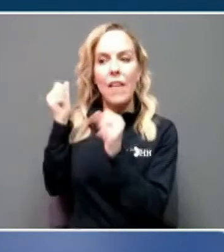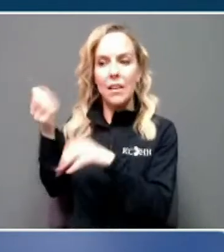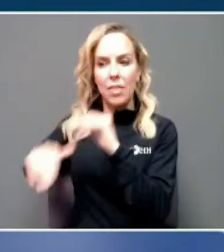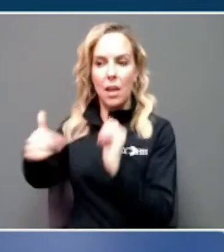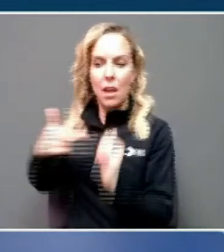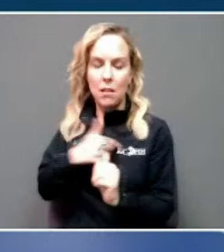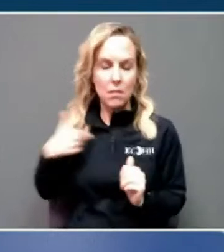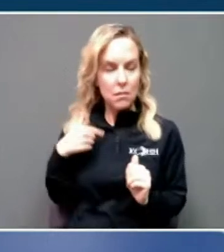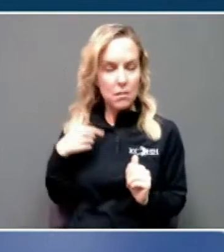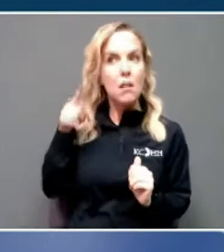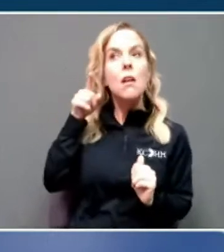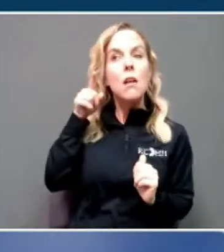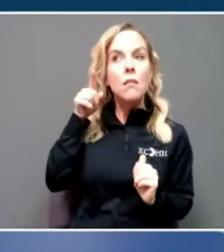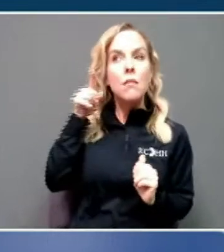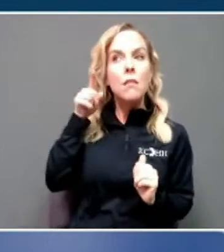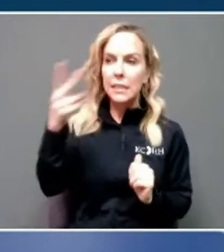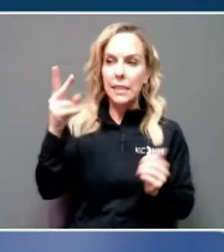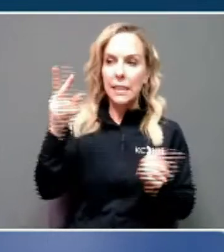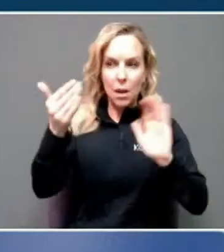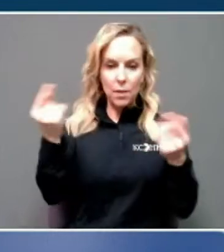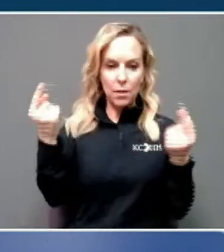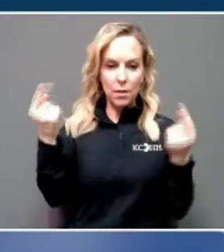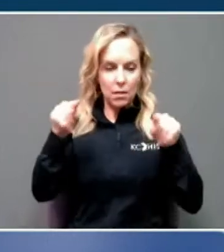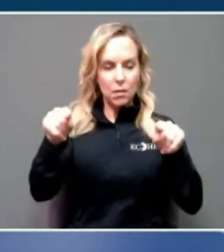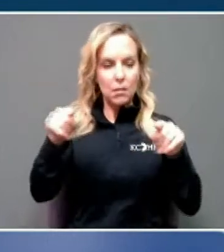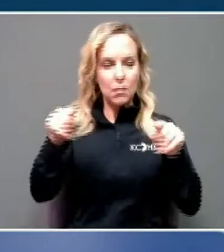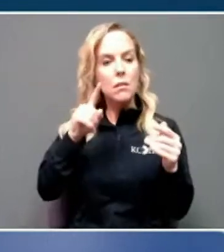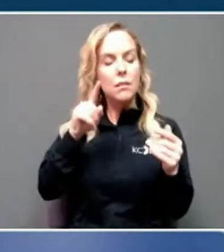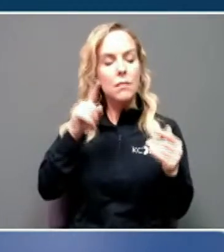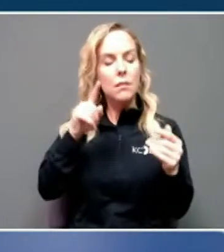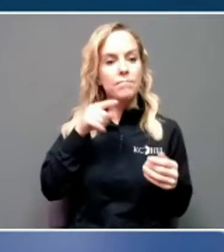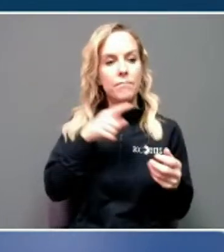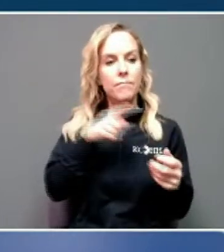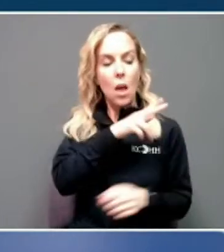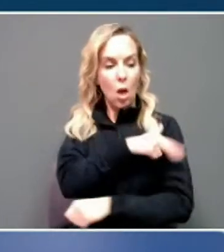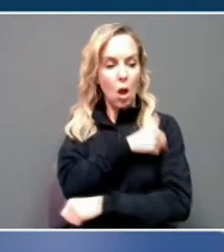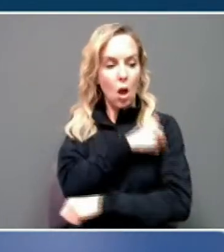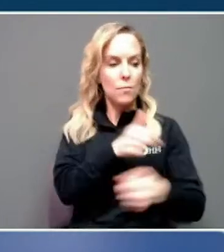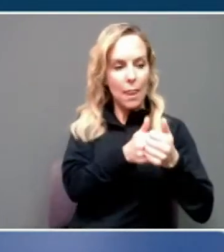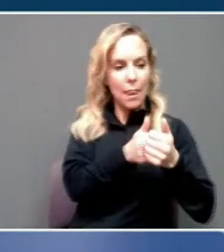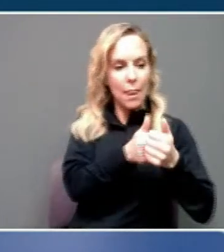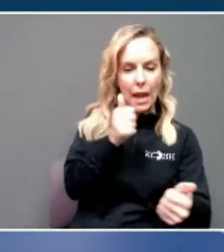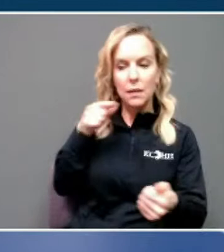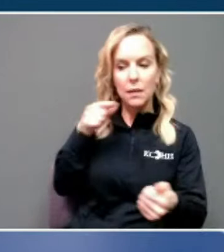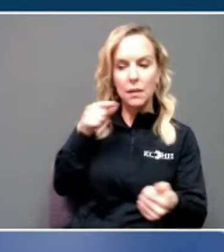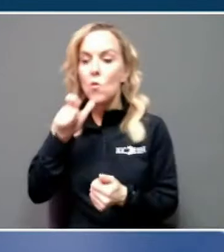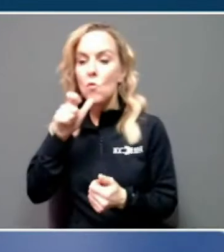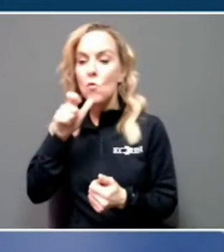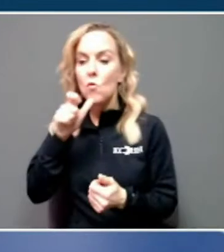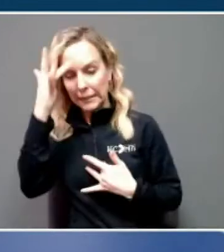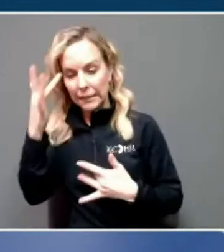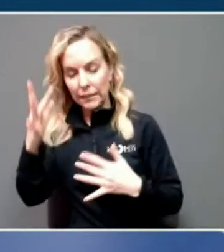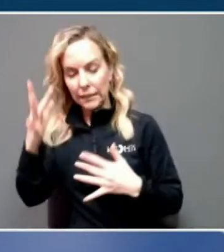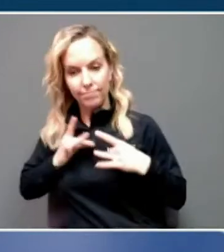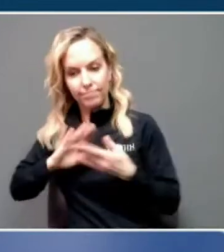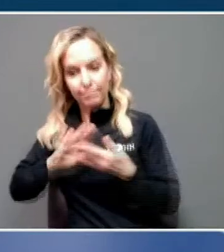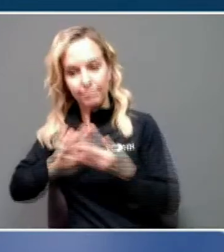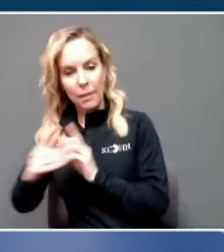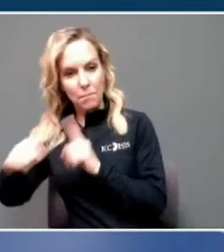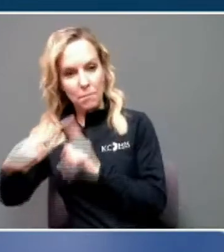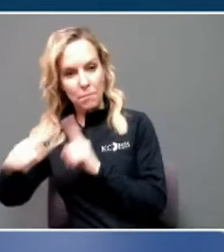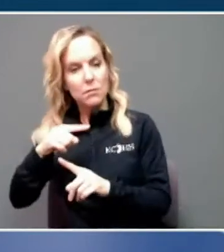corresponding decline that lags the decline in cases and positivity, and we certainly hope to see that. I think all of us have